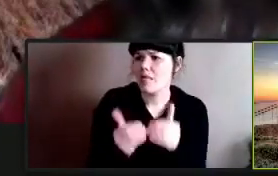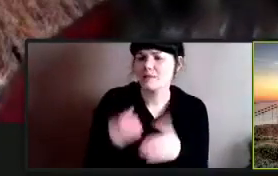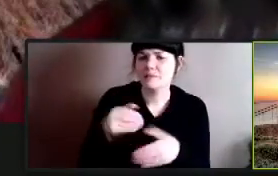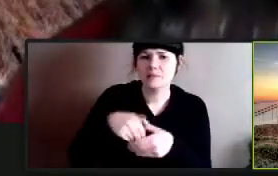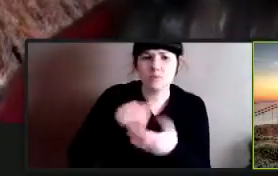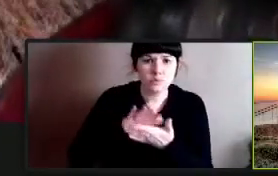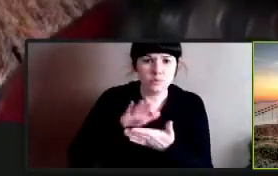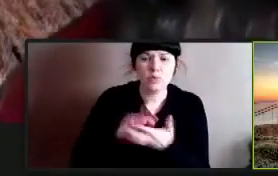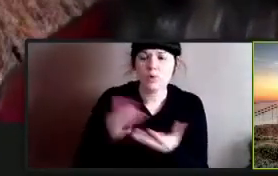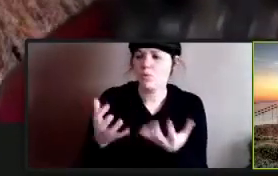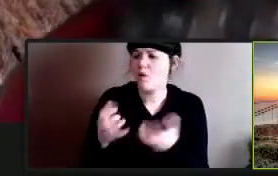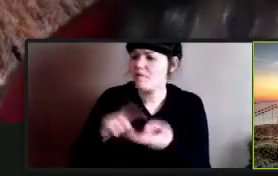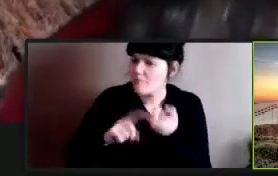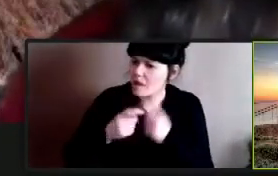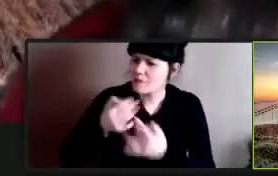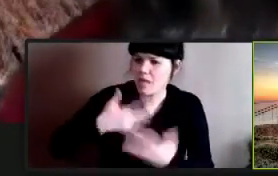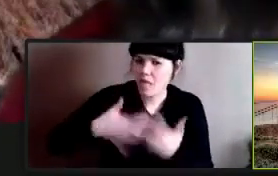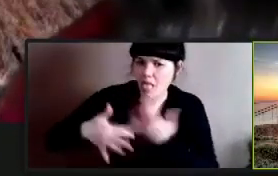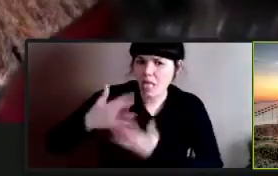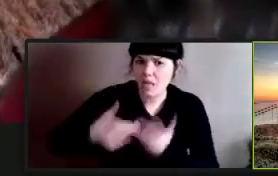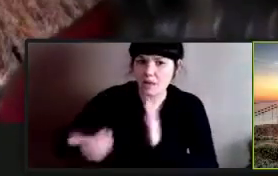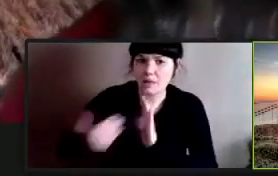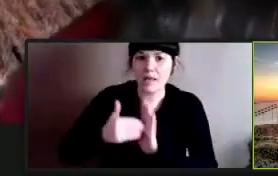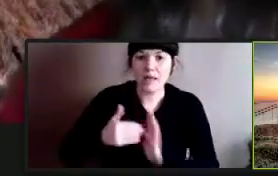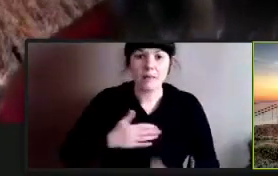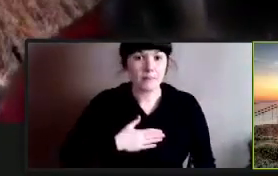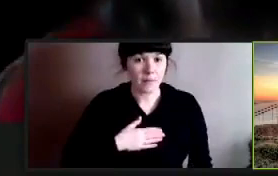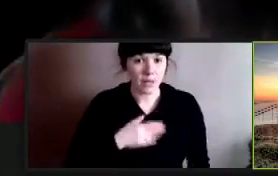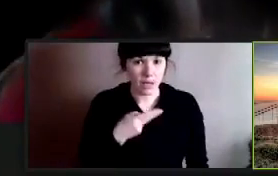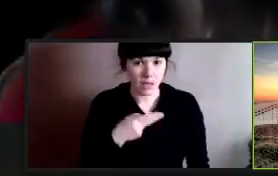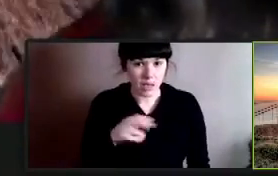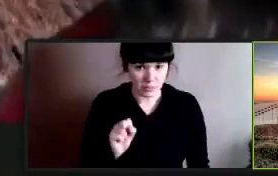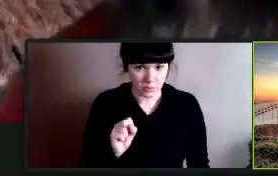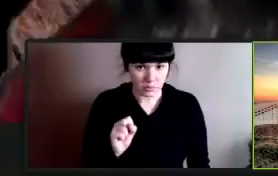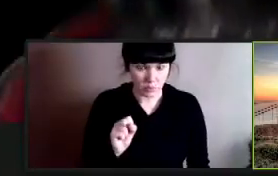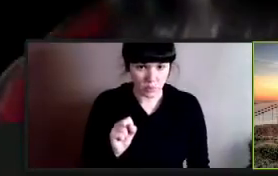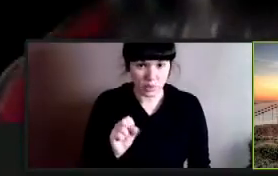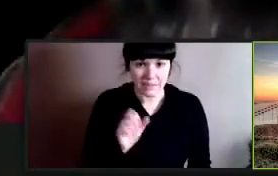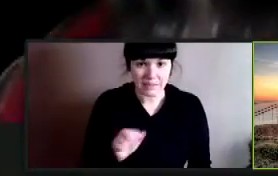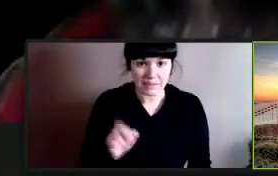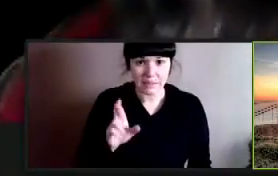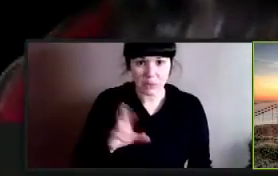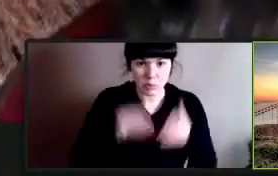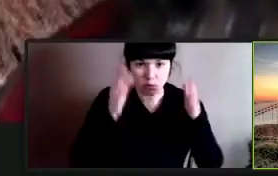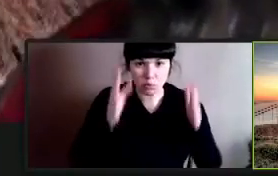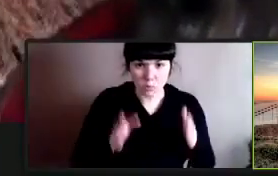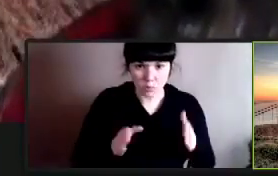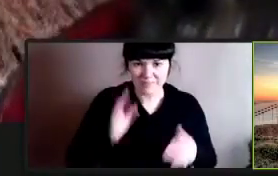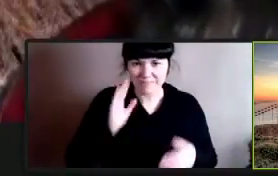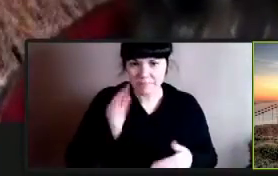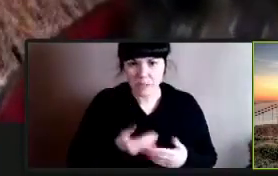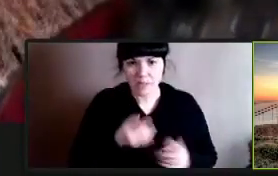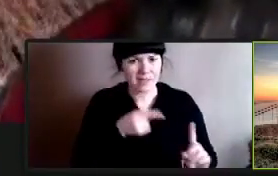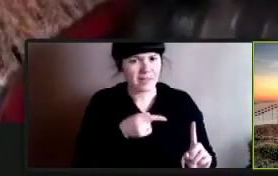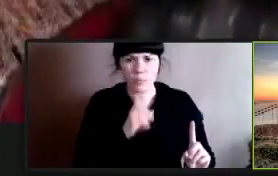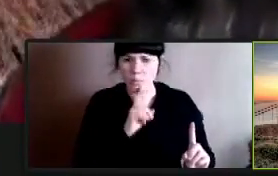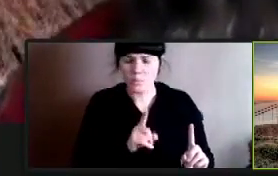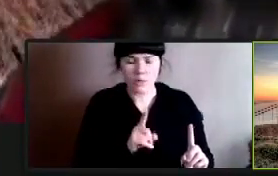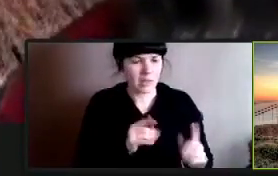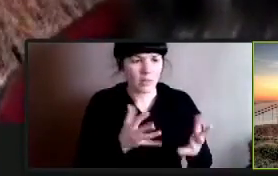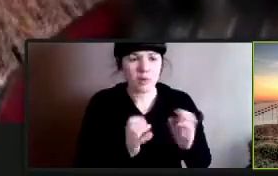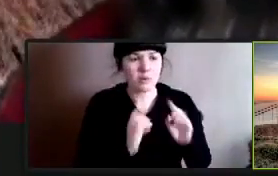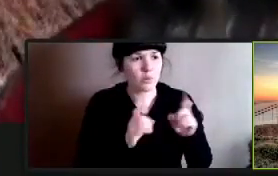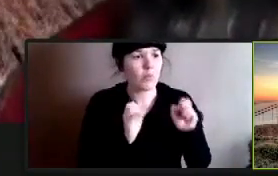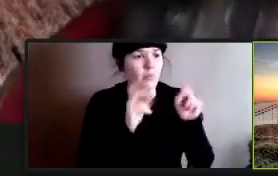school senior is just, you know, anxious to resume his life and not miss out on his senior activities that he was